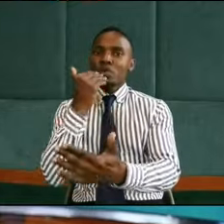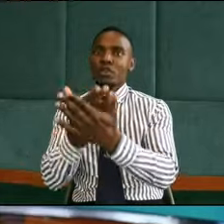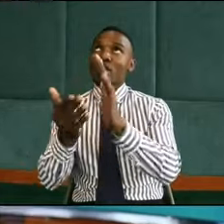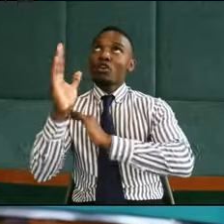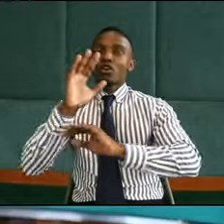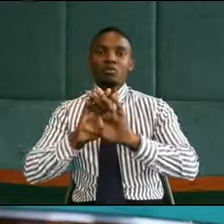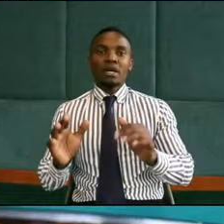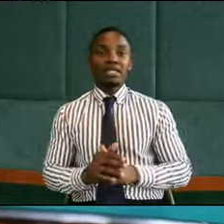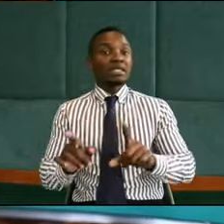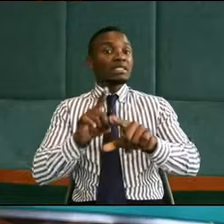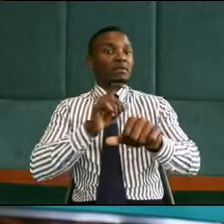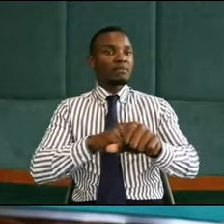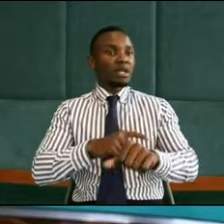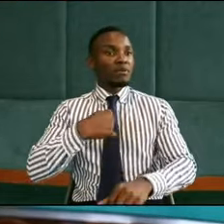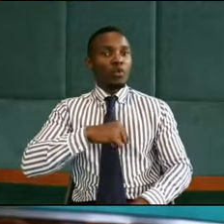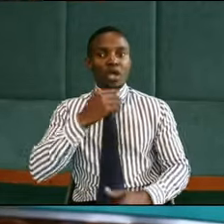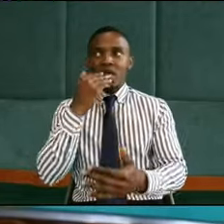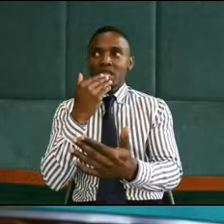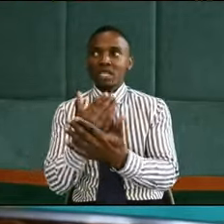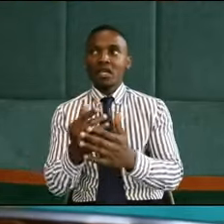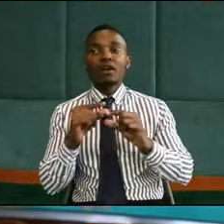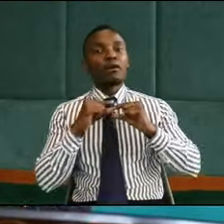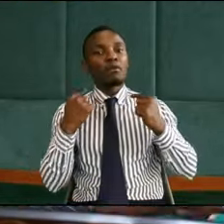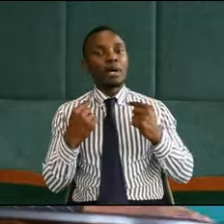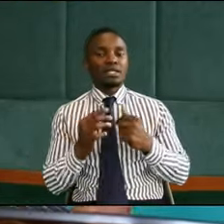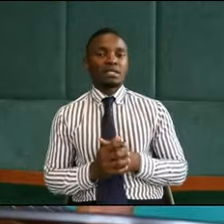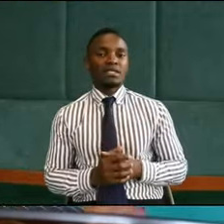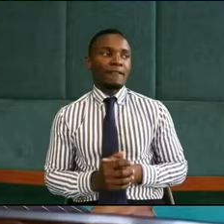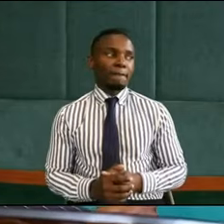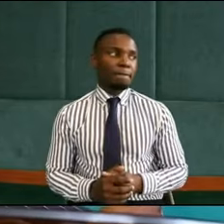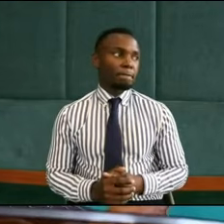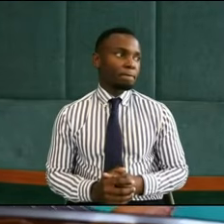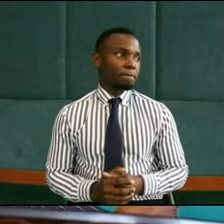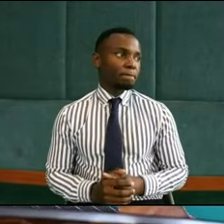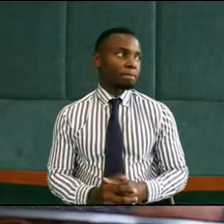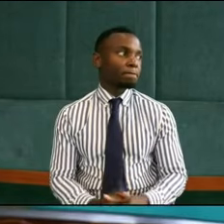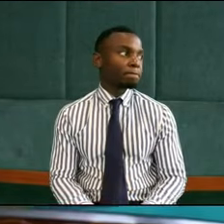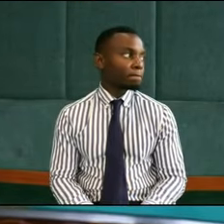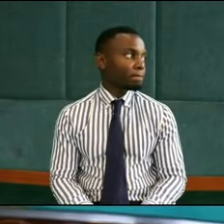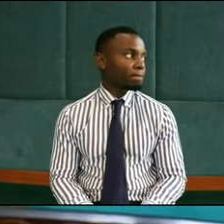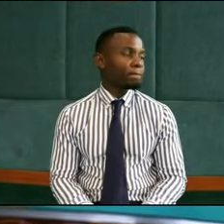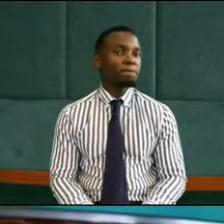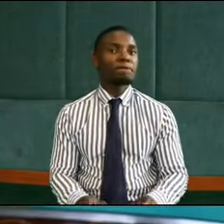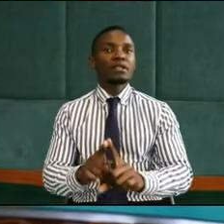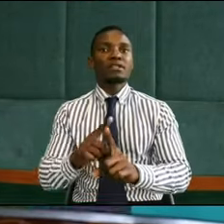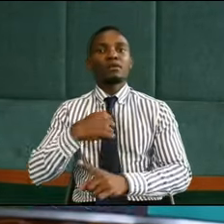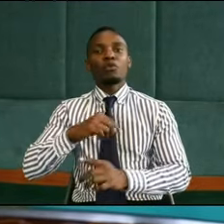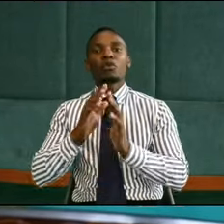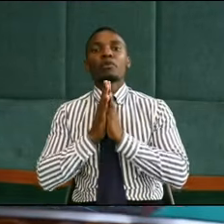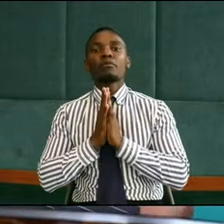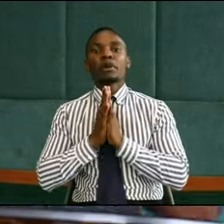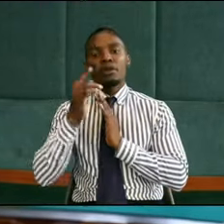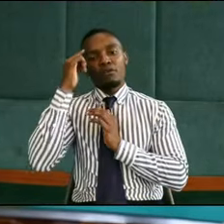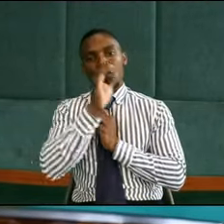As we say thank you to the members, we want to say thank you to the pastors. And pray for them. And